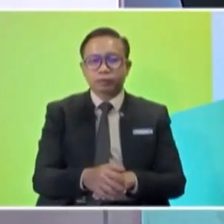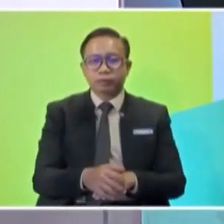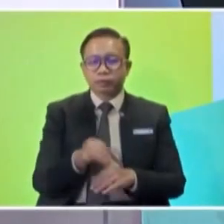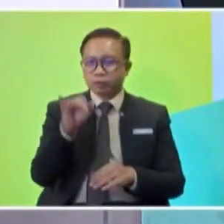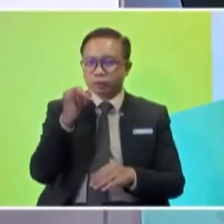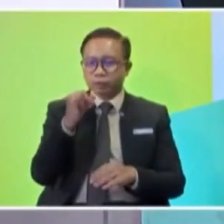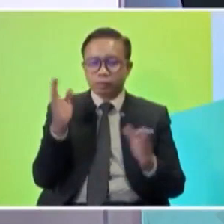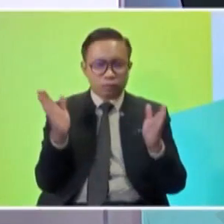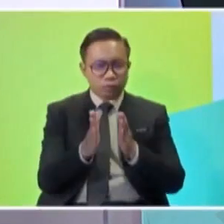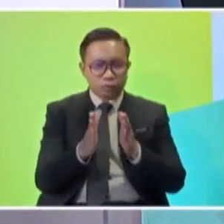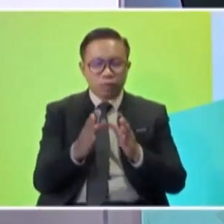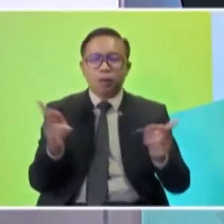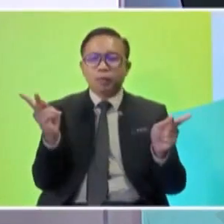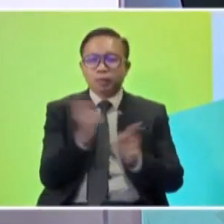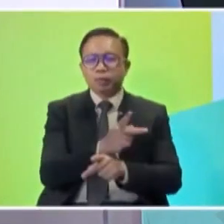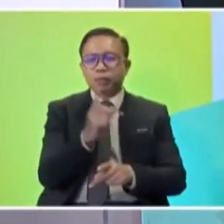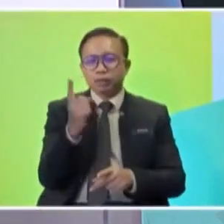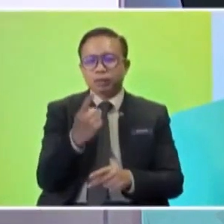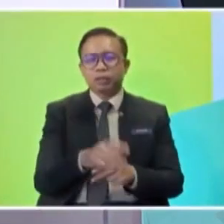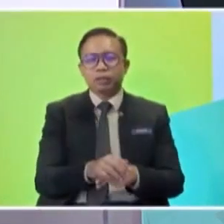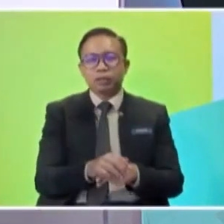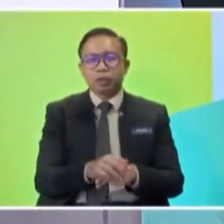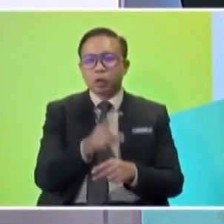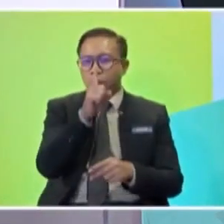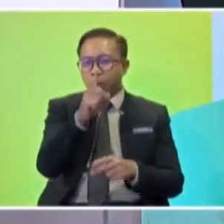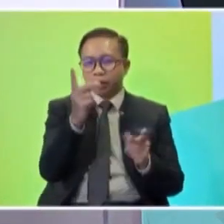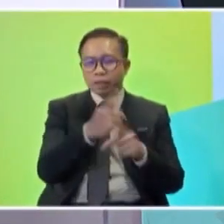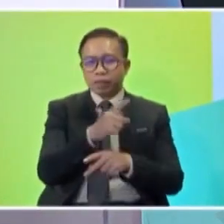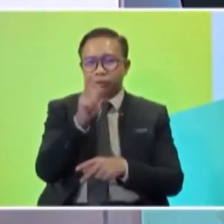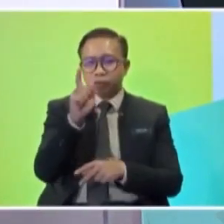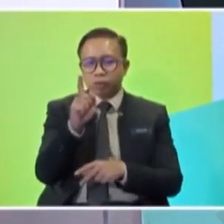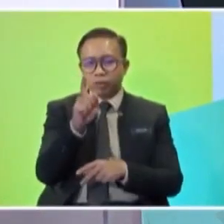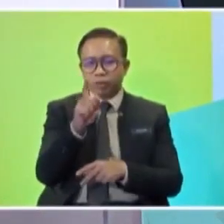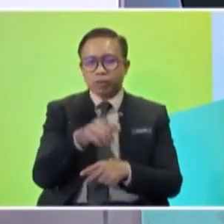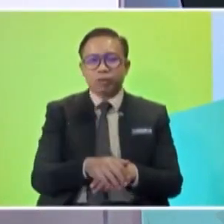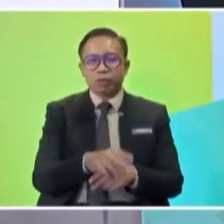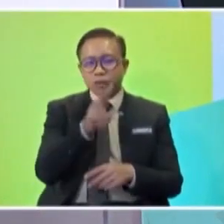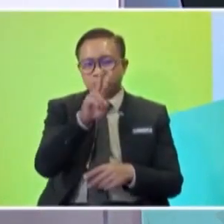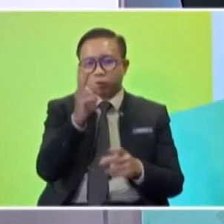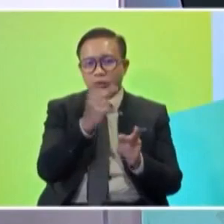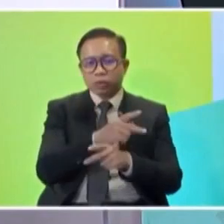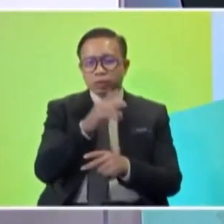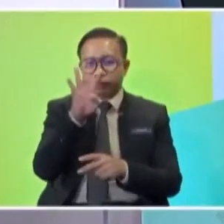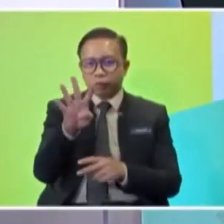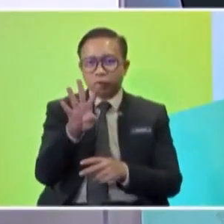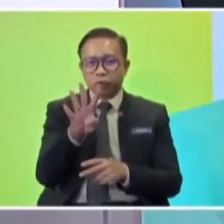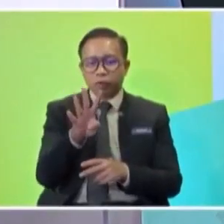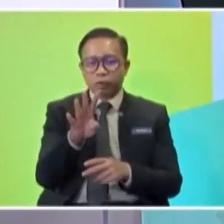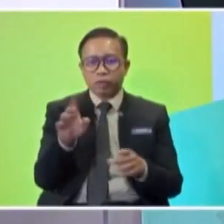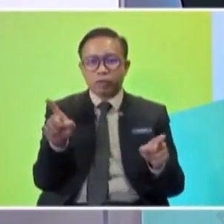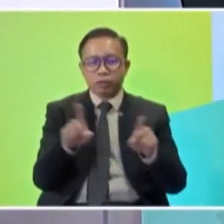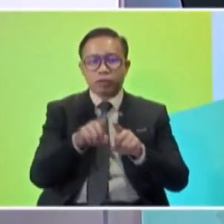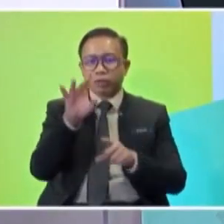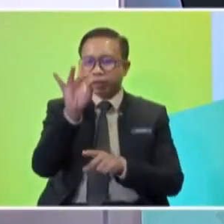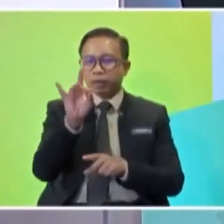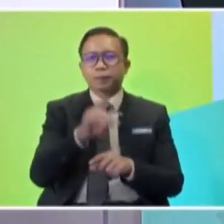simplify, we just multiply. 1 times 1 is equivalent to 1. 2 times 4 is equivalent to 8.